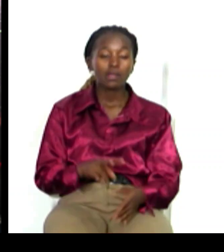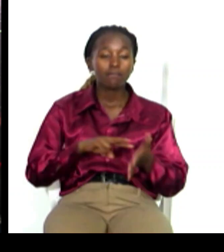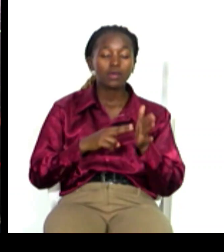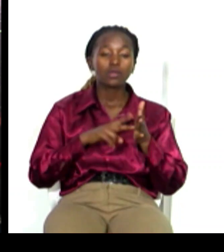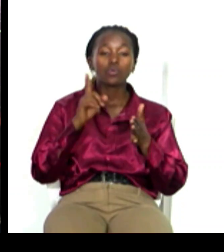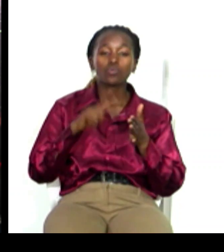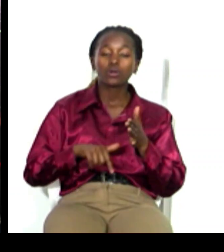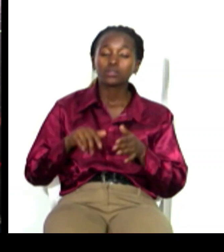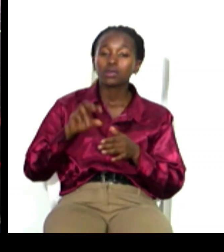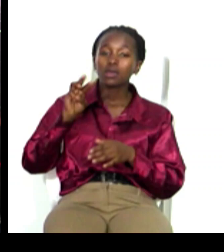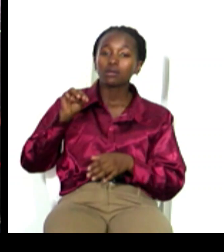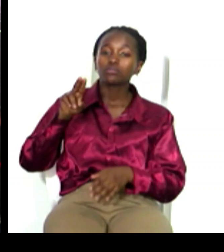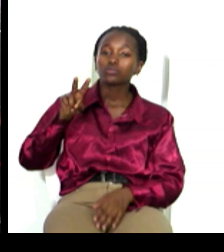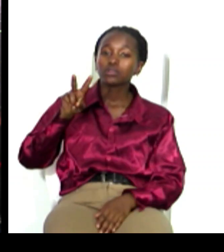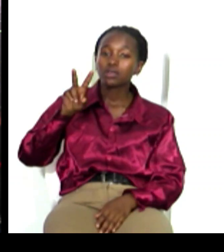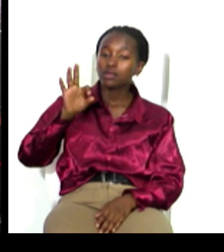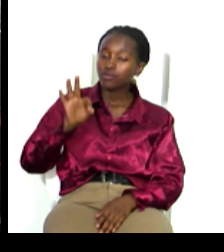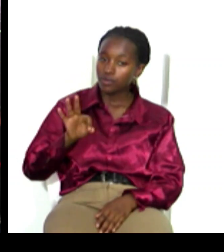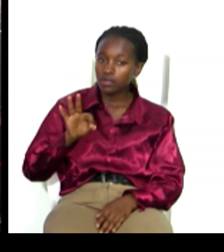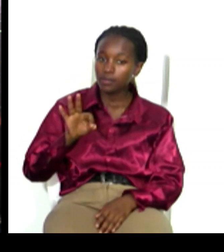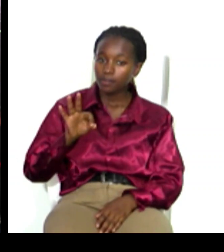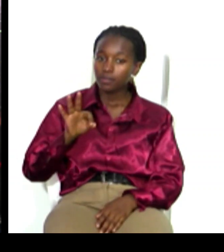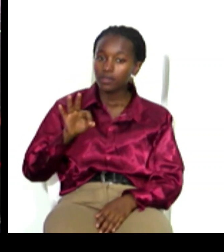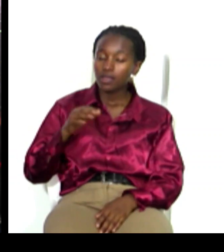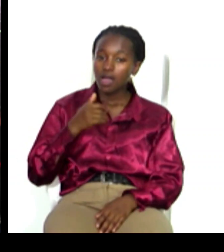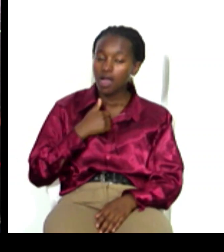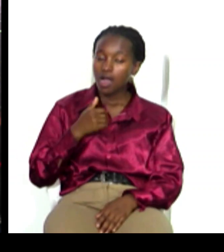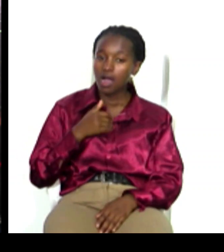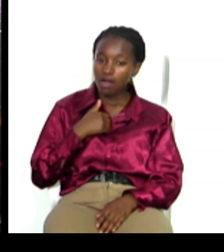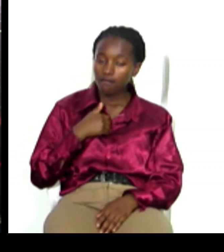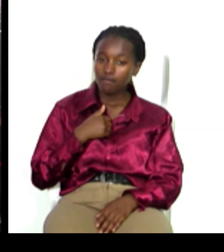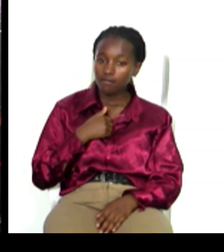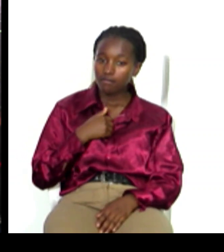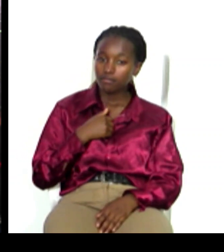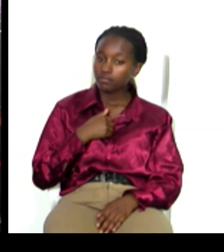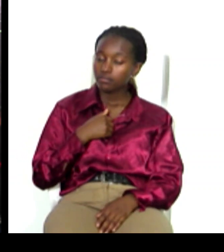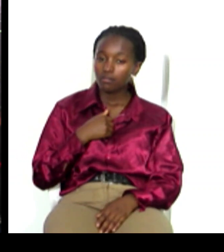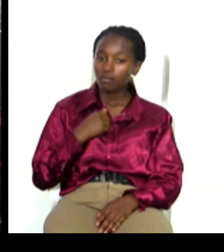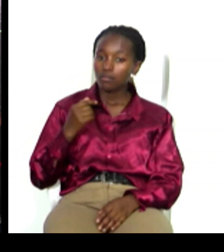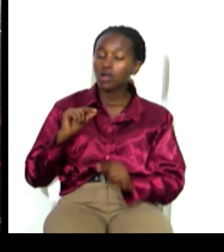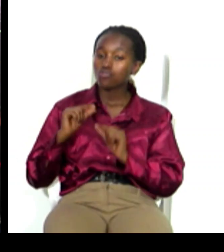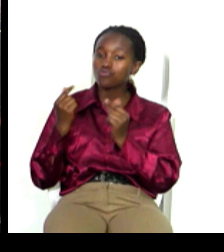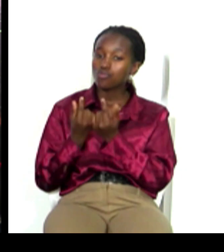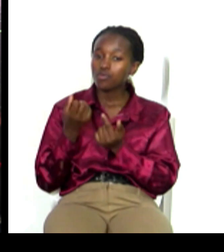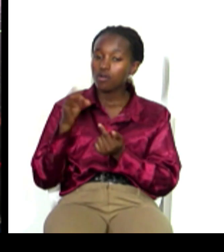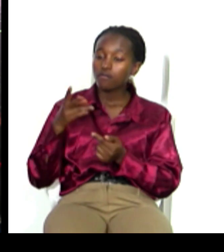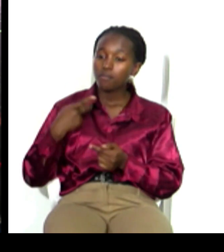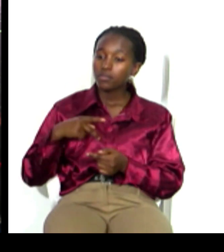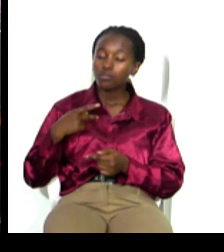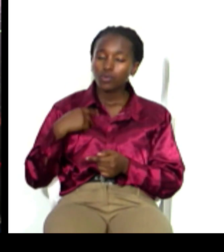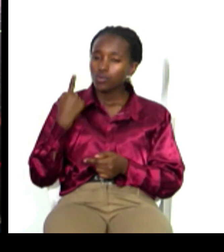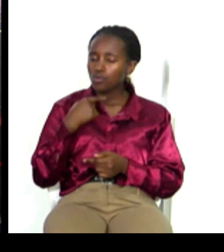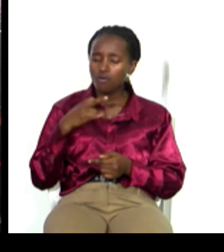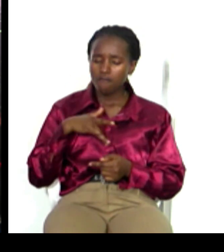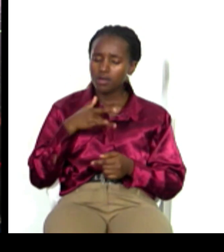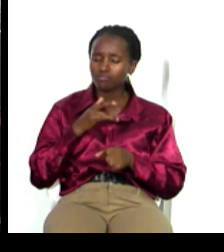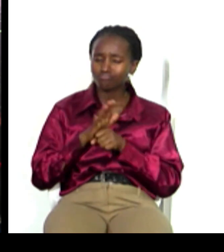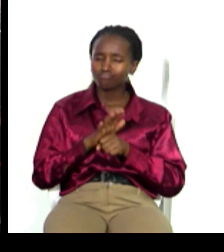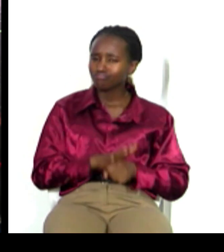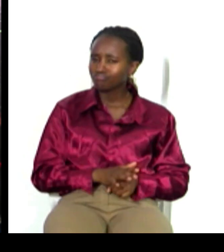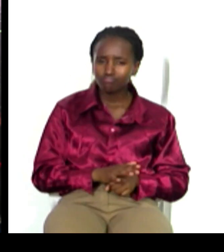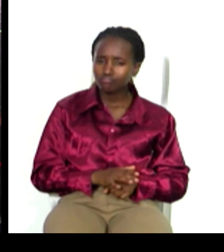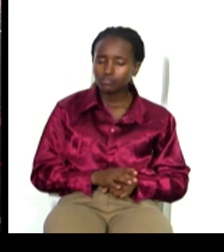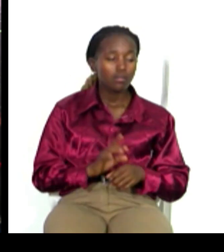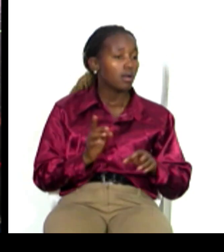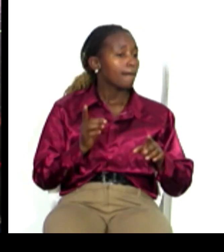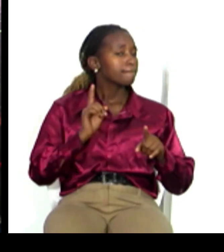Tutsi people No, who no, feel the president- marginalized within Congo. The president of Rwanda came out and said that he is not